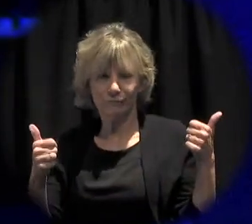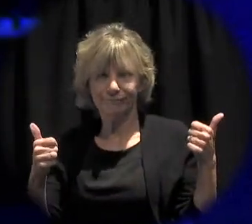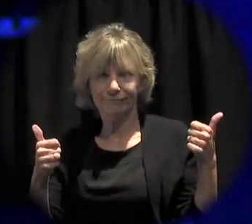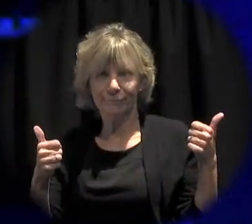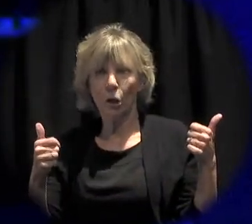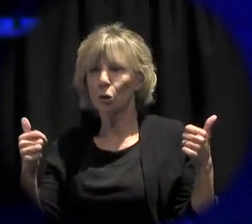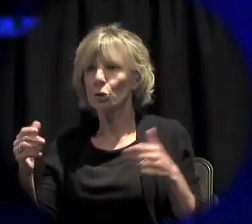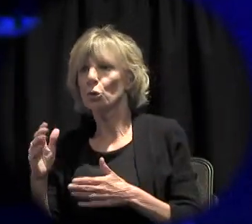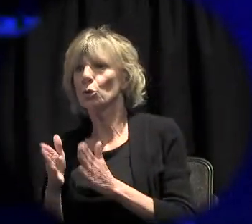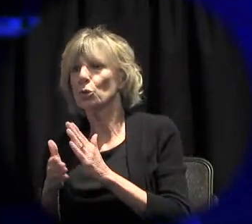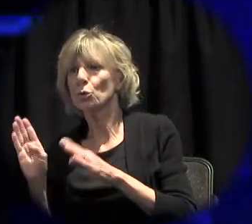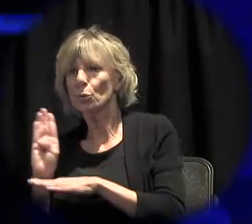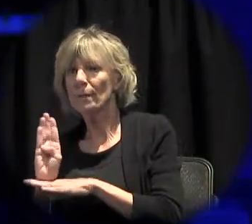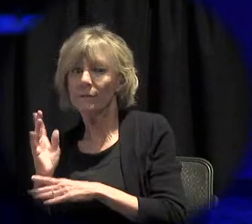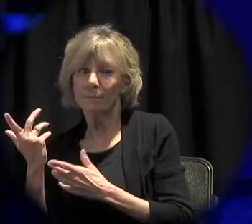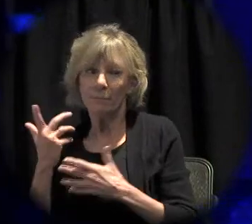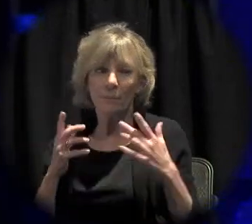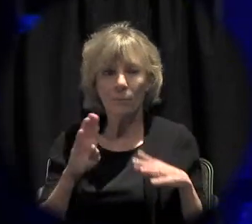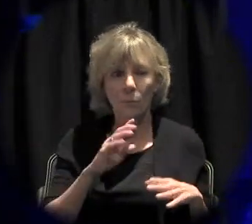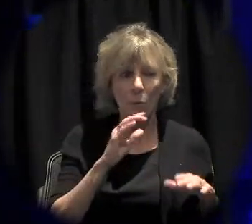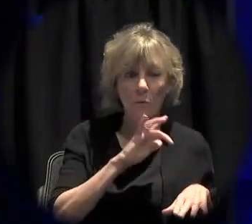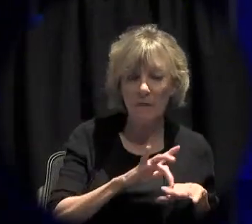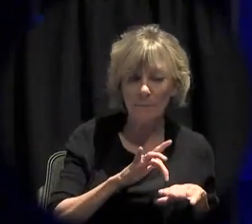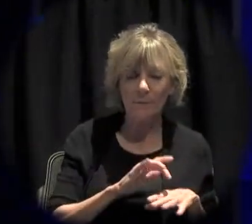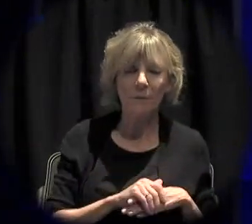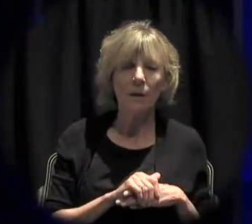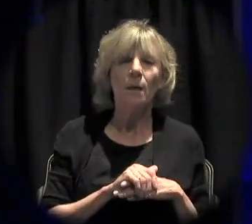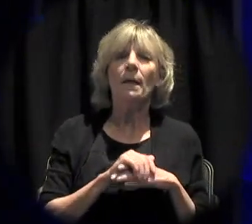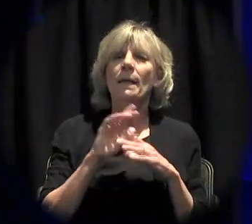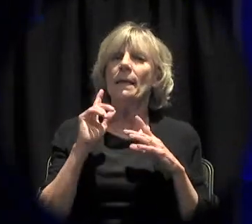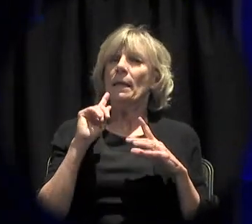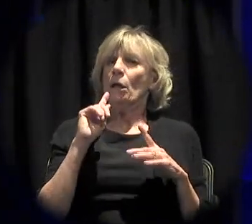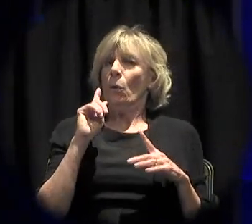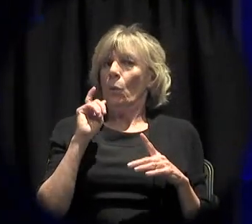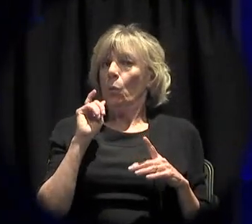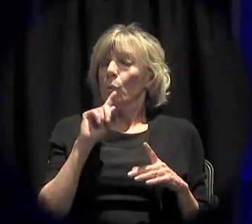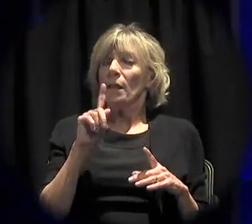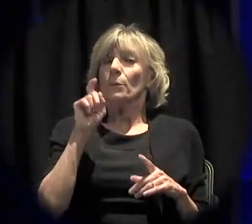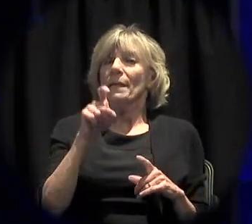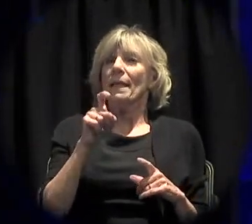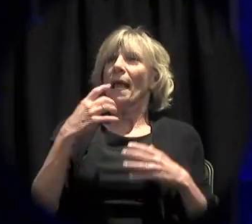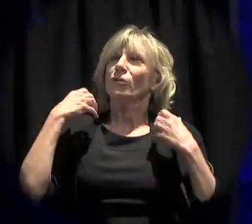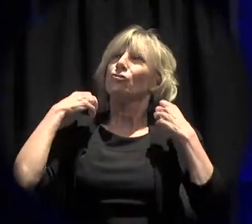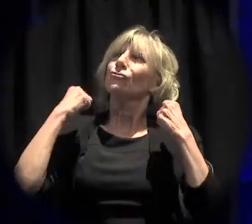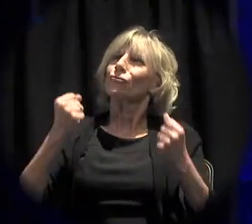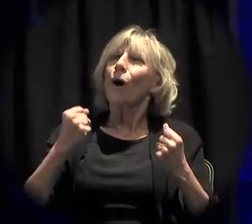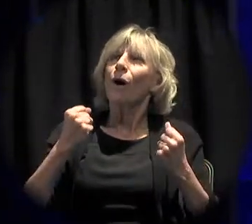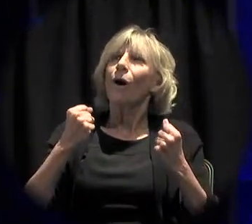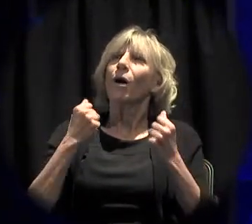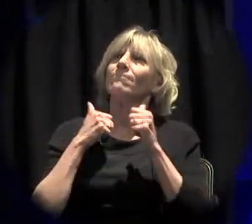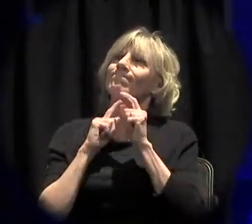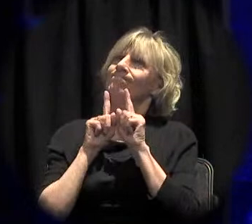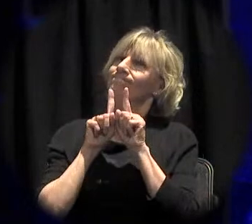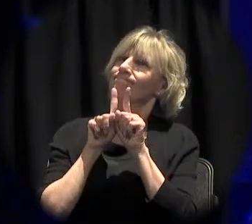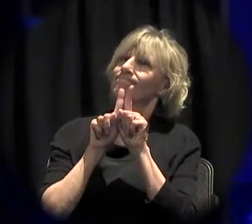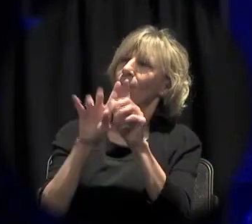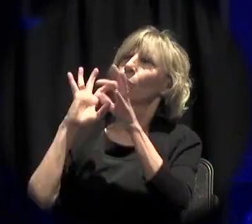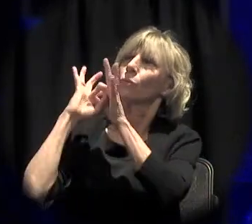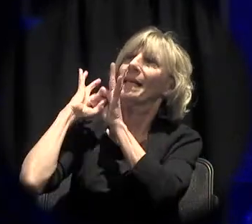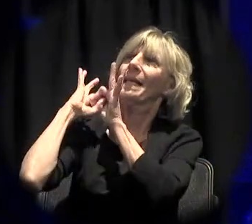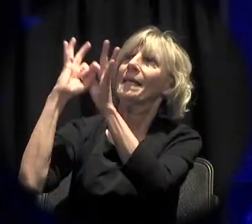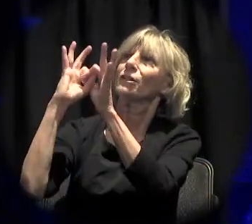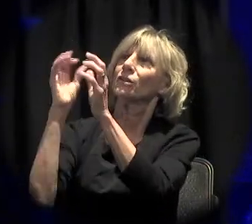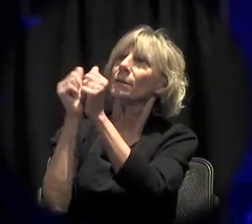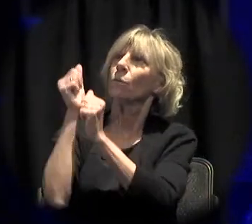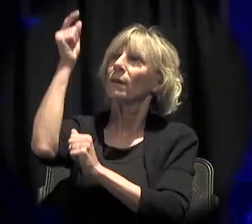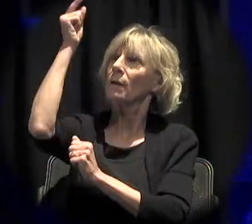this relational focus not only takes time, it takes a strong walk with God. That we really take in the depth of God's love